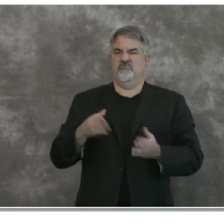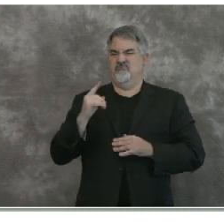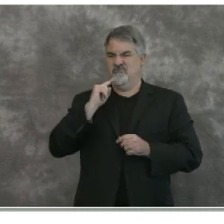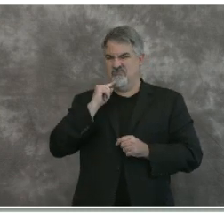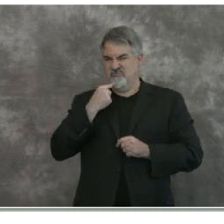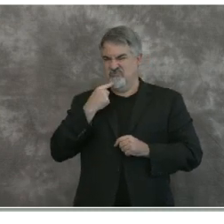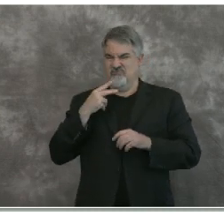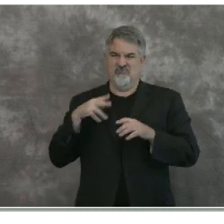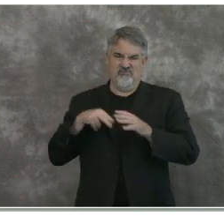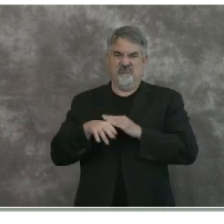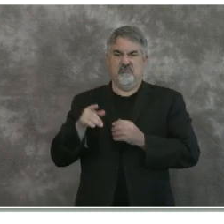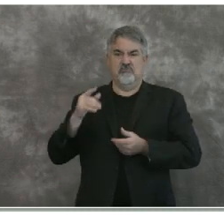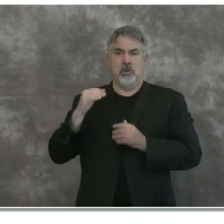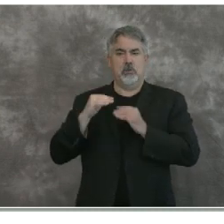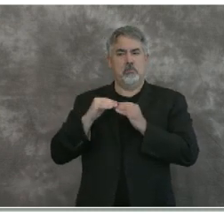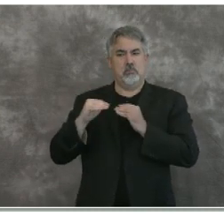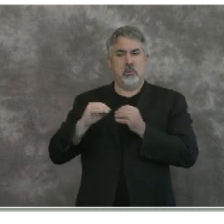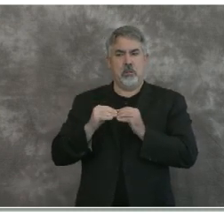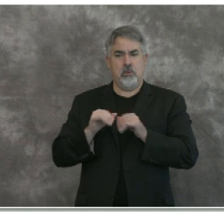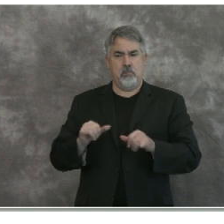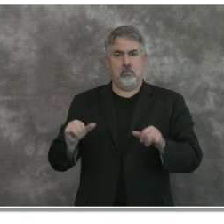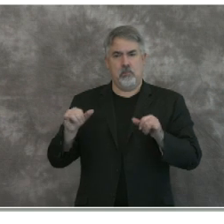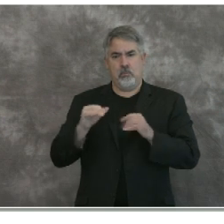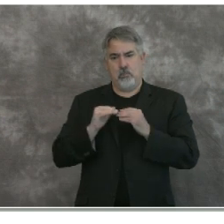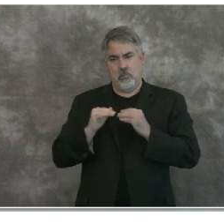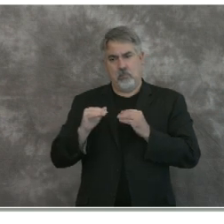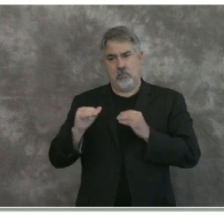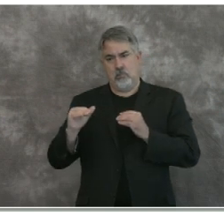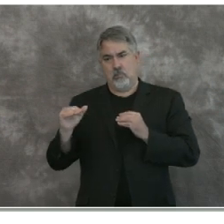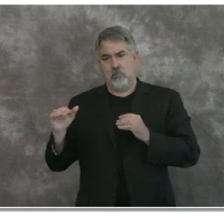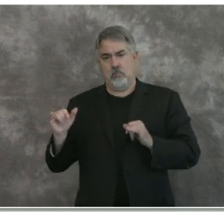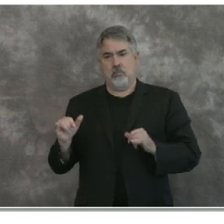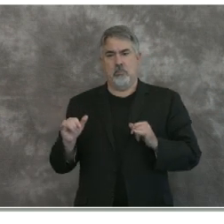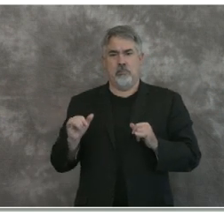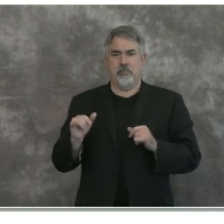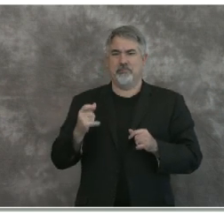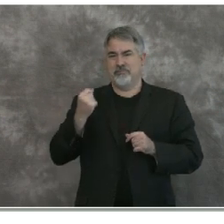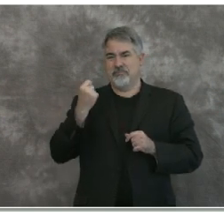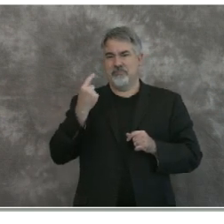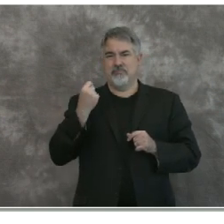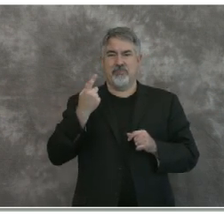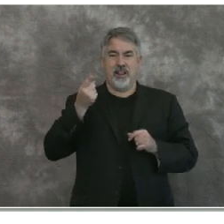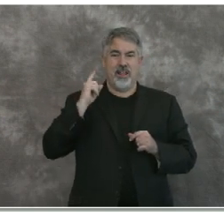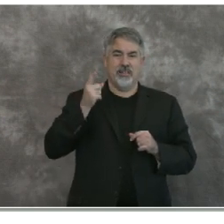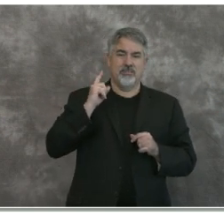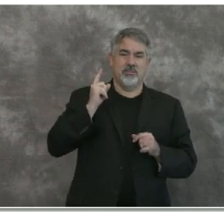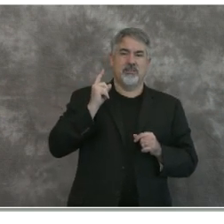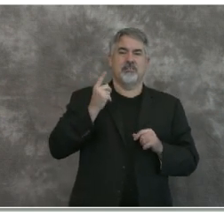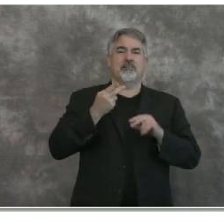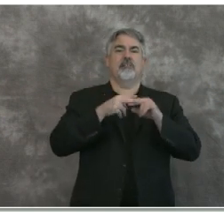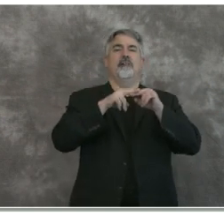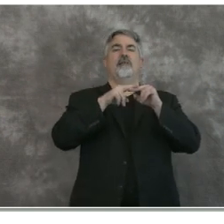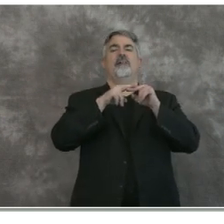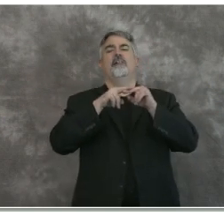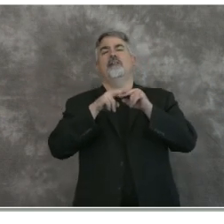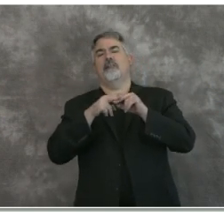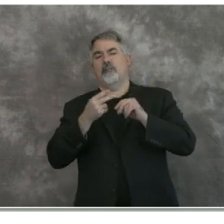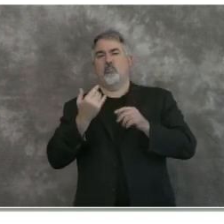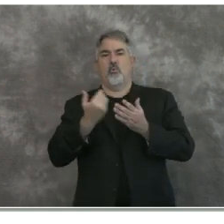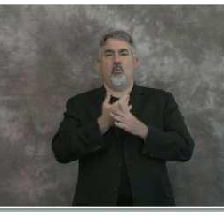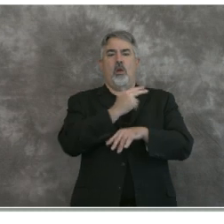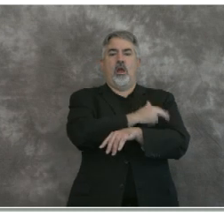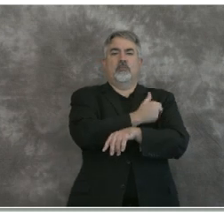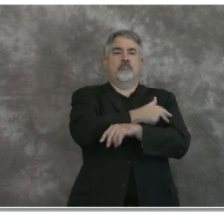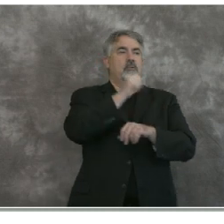basically holding steady and flat over the course of the last week. Again, we explained last week there was a little uptick here when some new hospitals came online and started